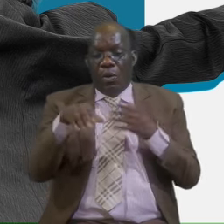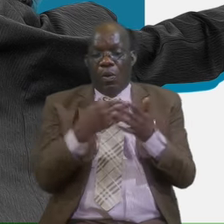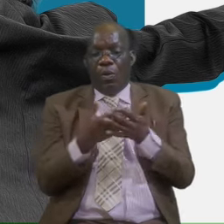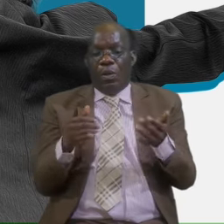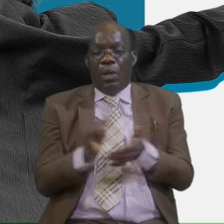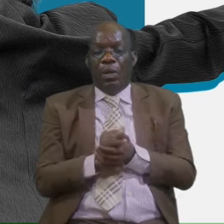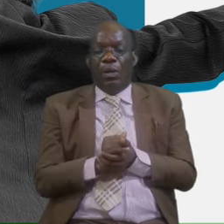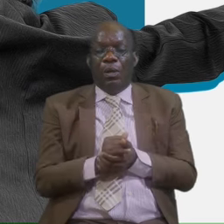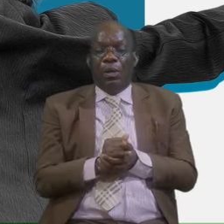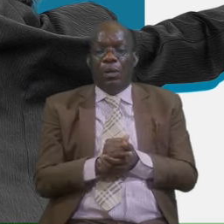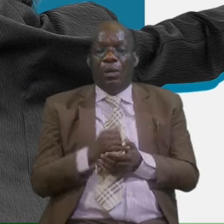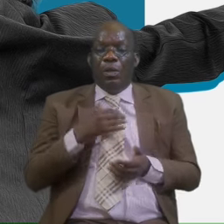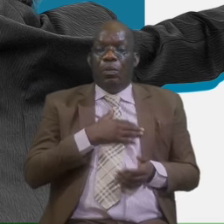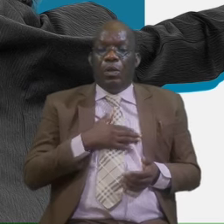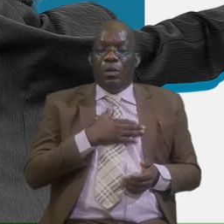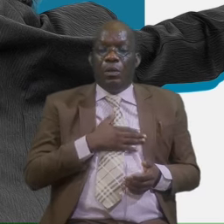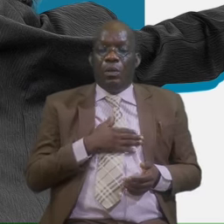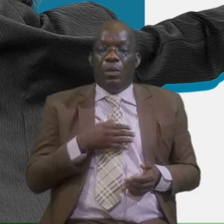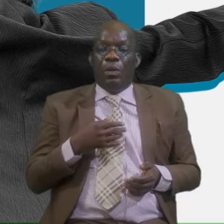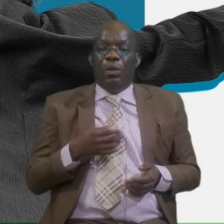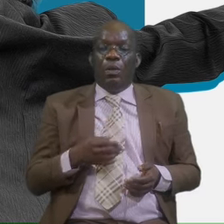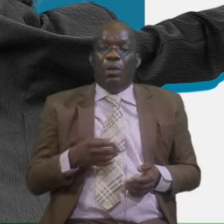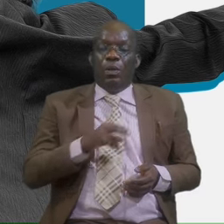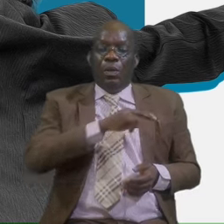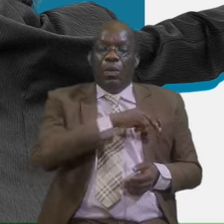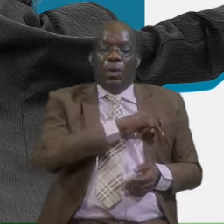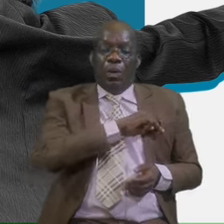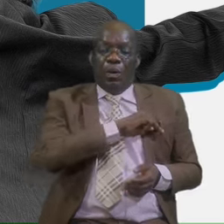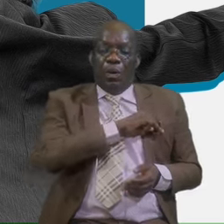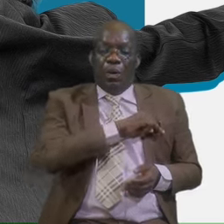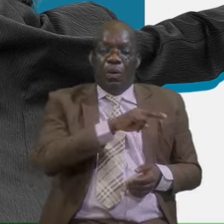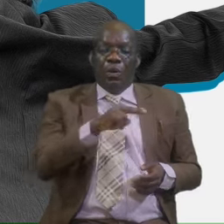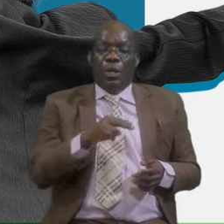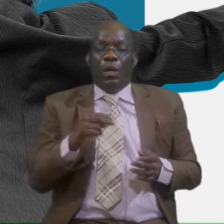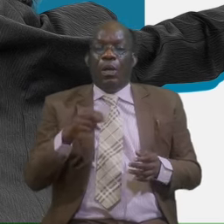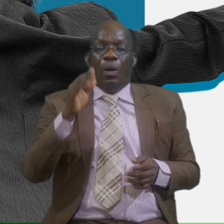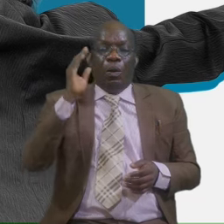Please, the ushers, can you hasten up? Give every one of them attention.